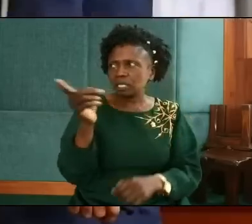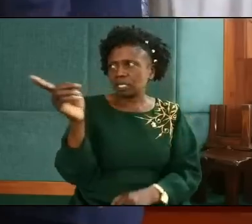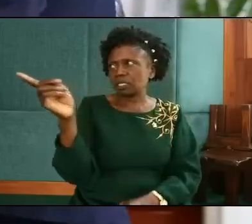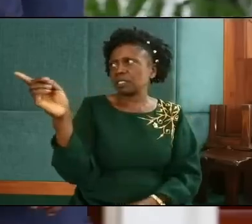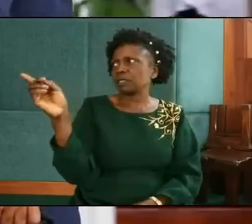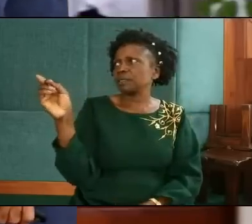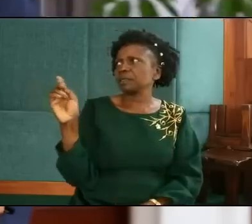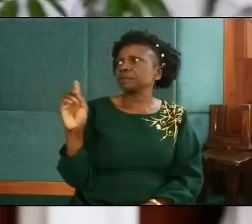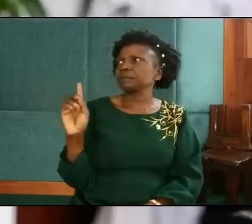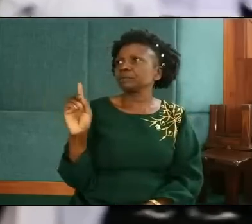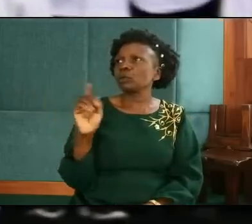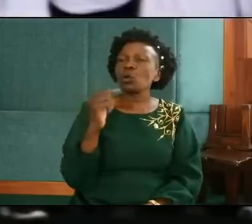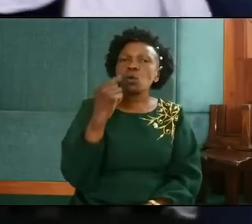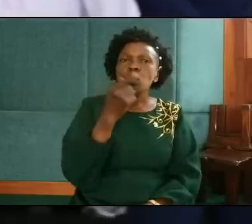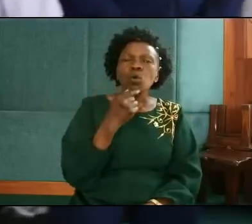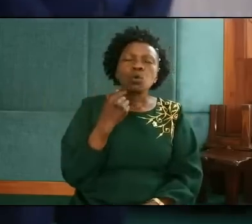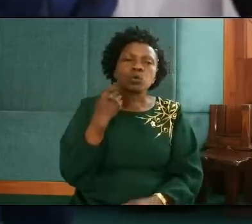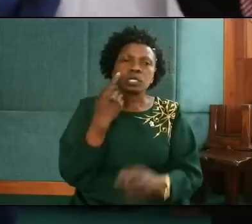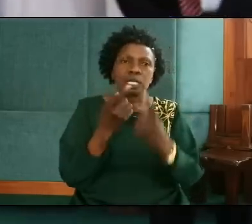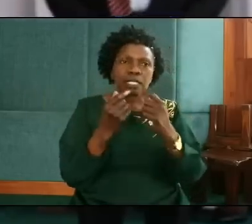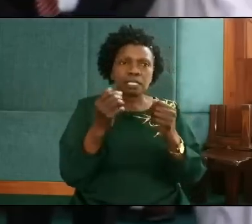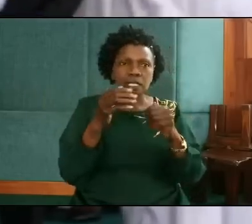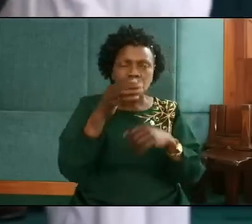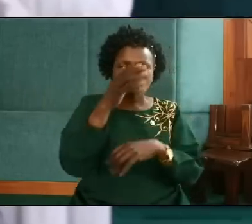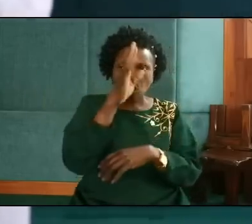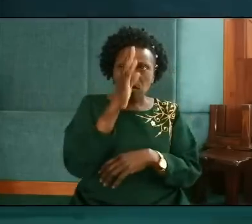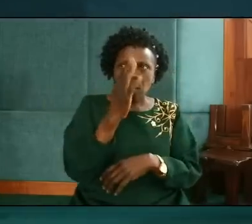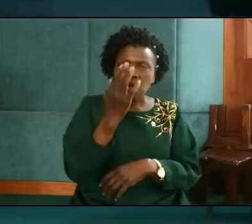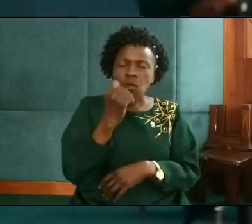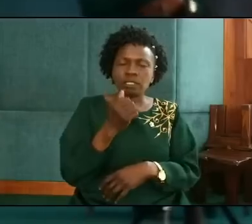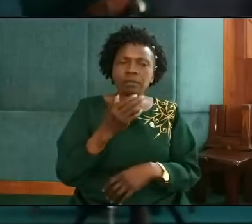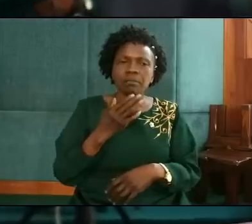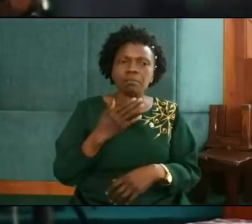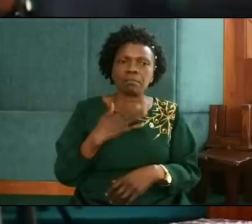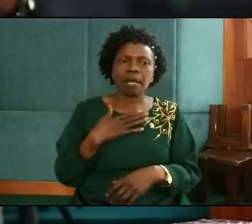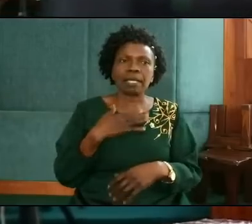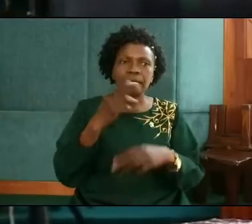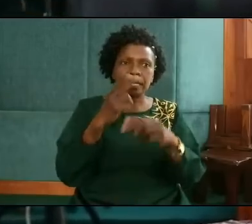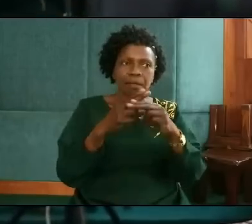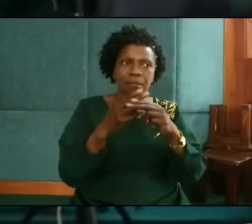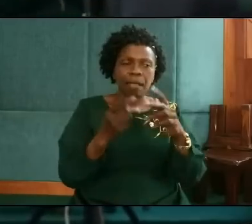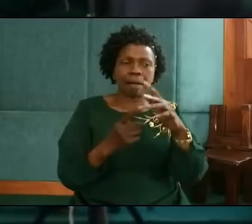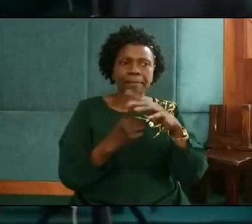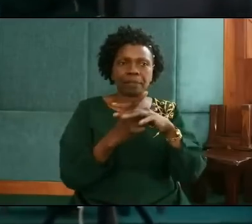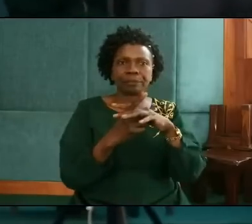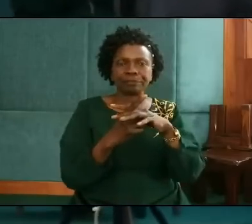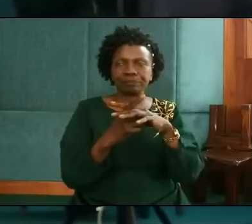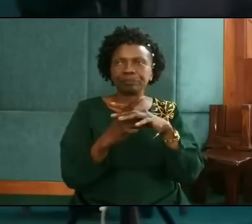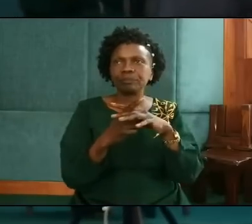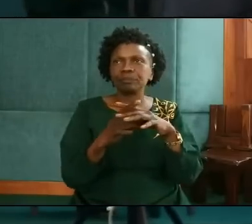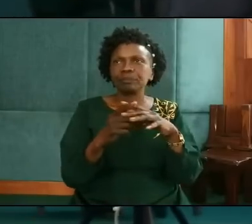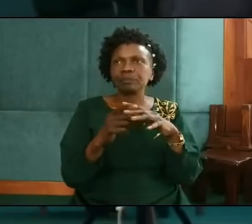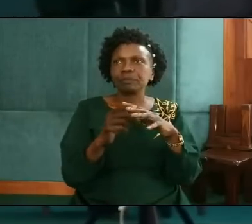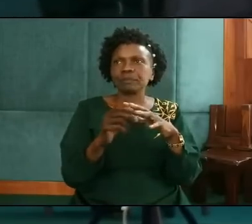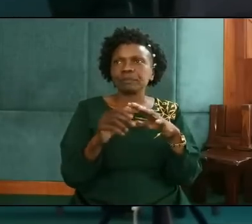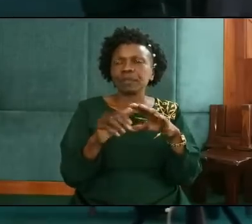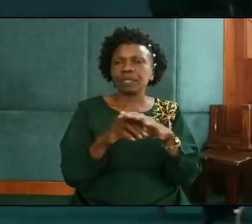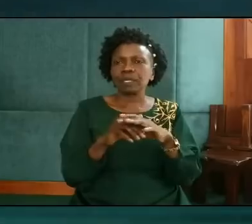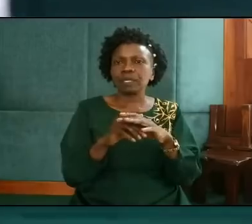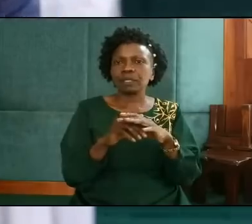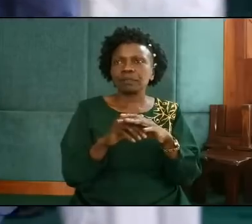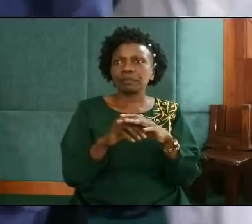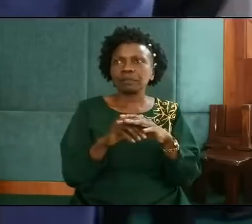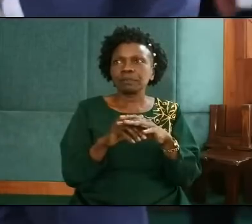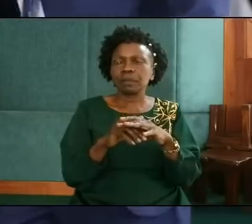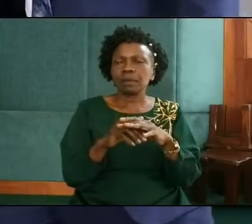folks who says, God, I want my name up there so when the roll is called yonder, I can